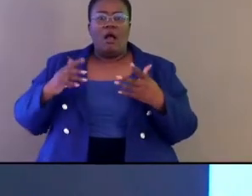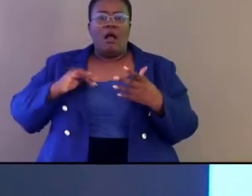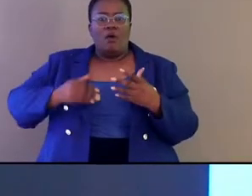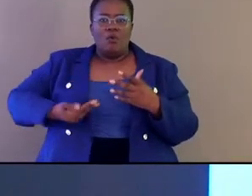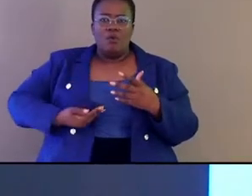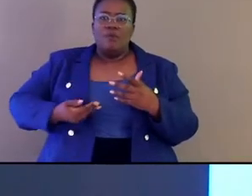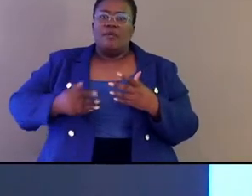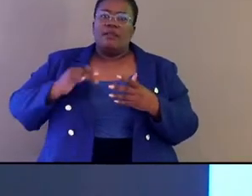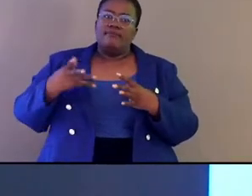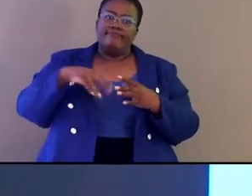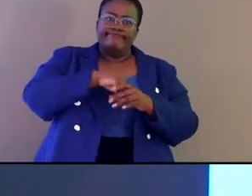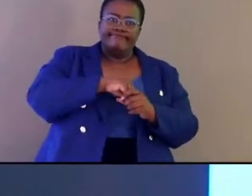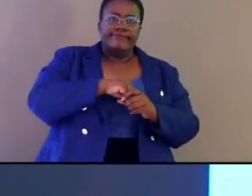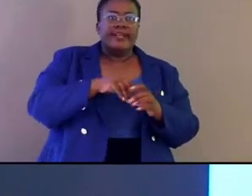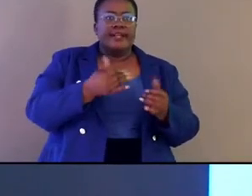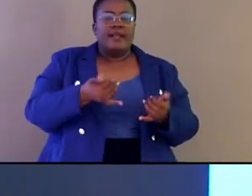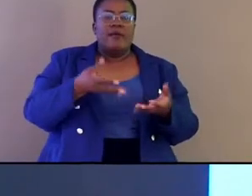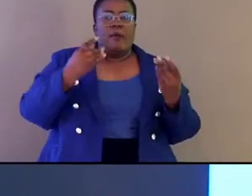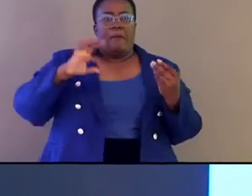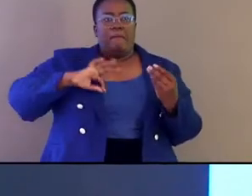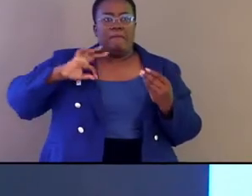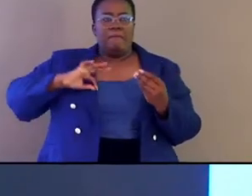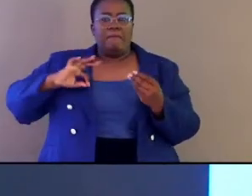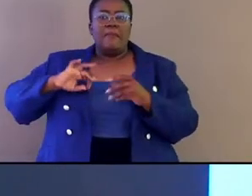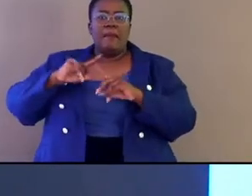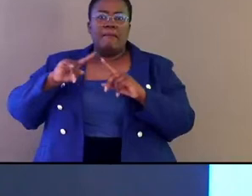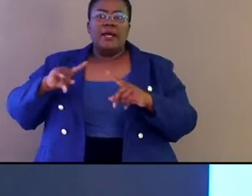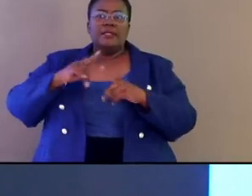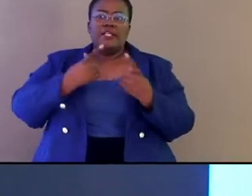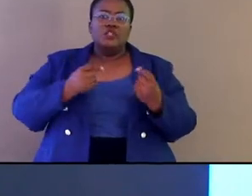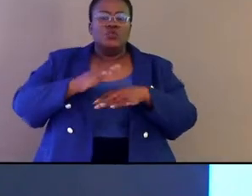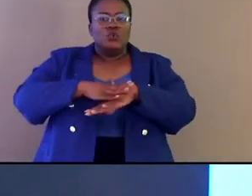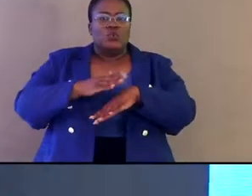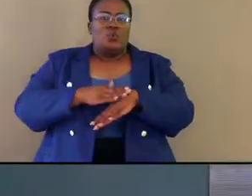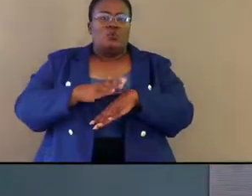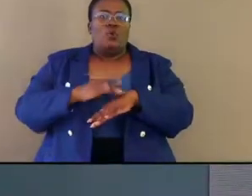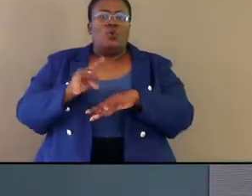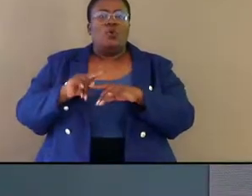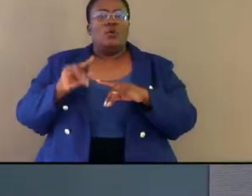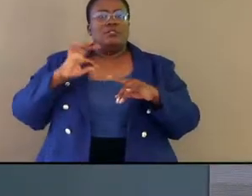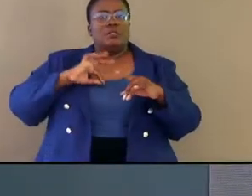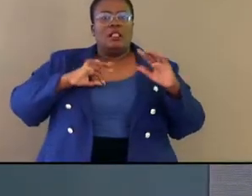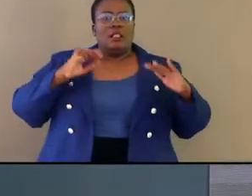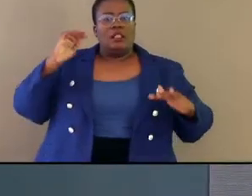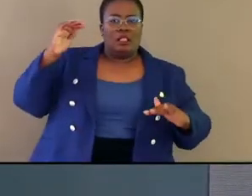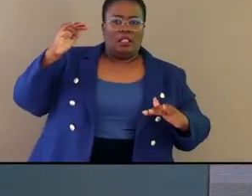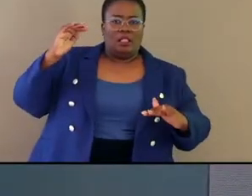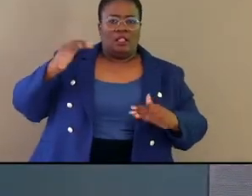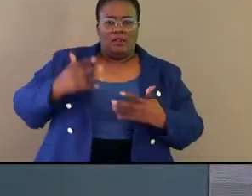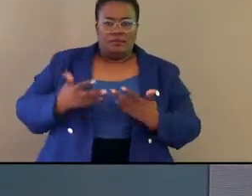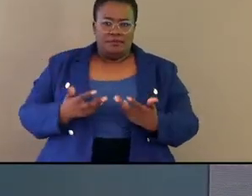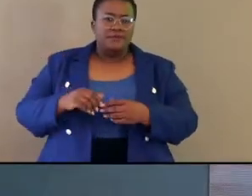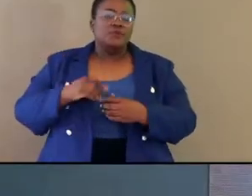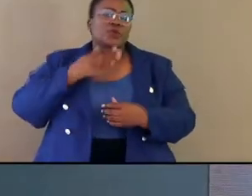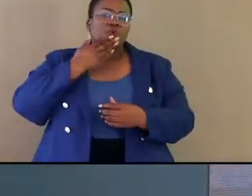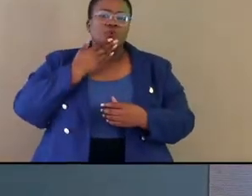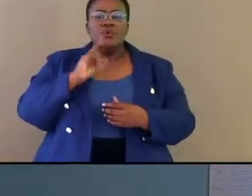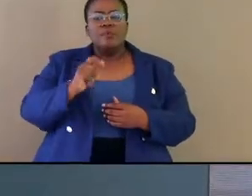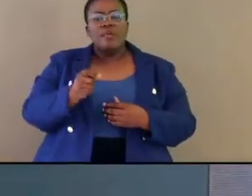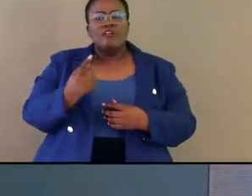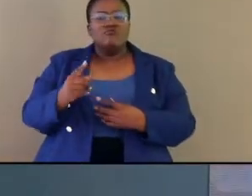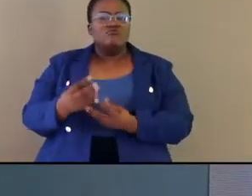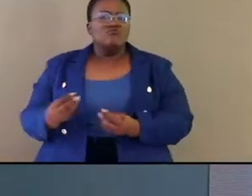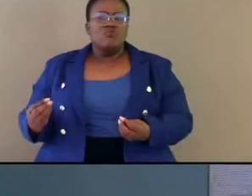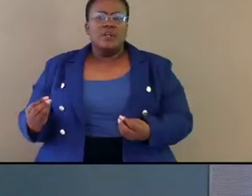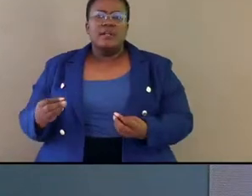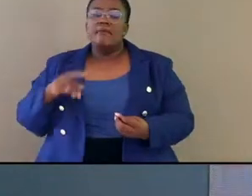workforce and even though they're now getting incomes but they're doing disproportionately more of the social reproductive work. So who pays for the kids